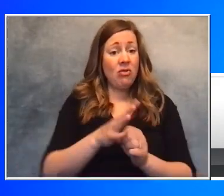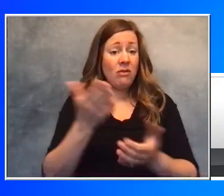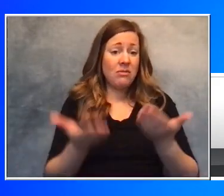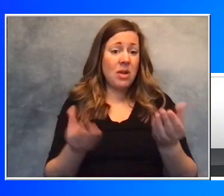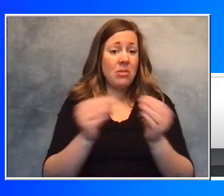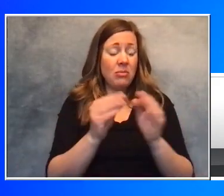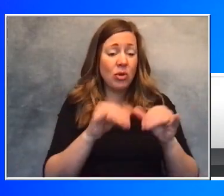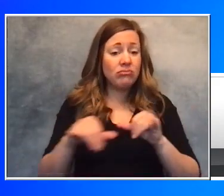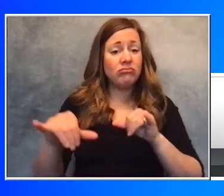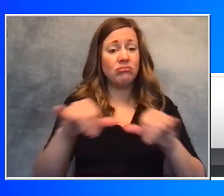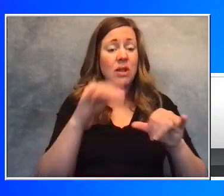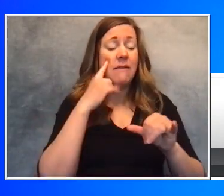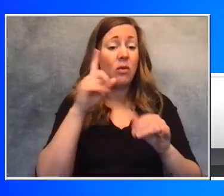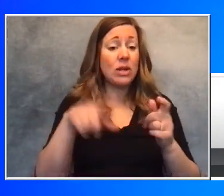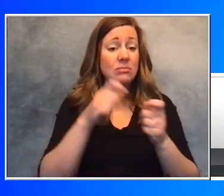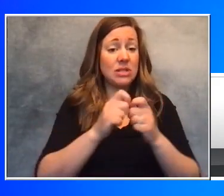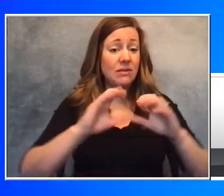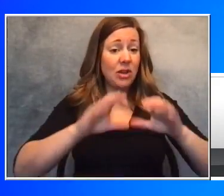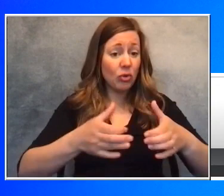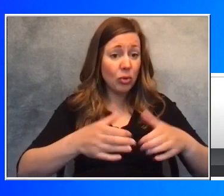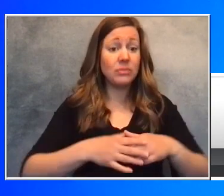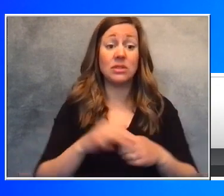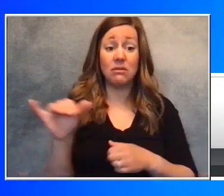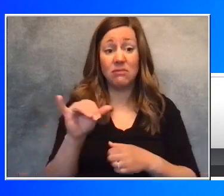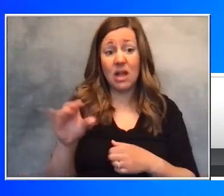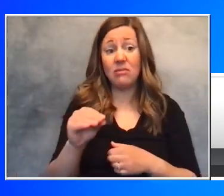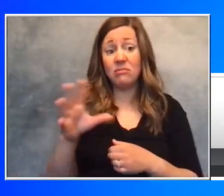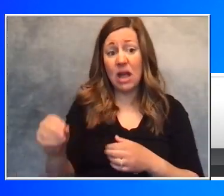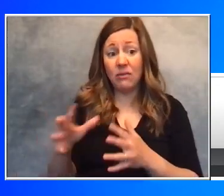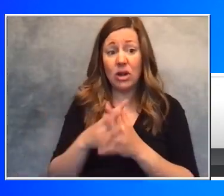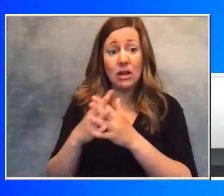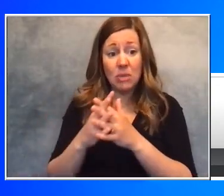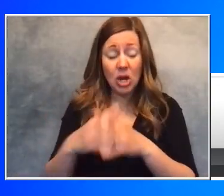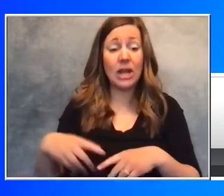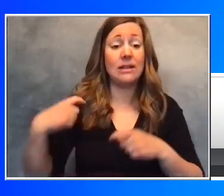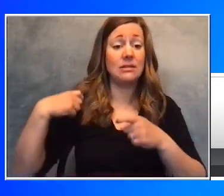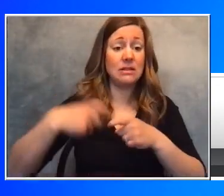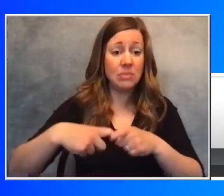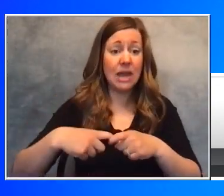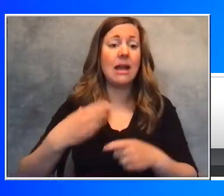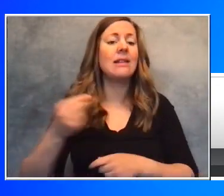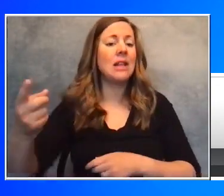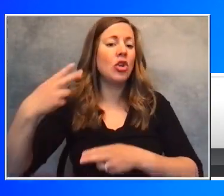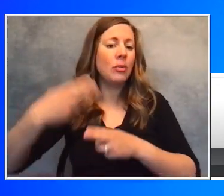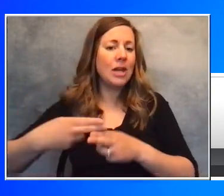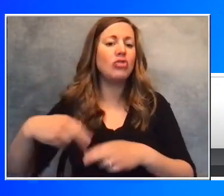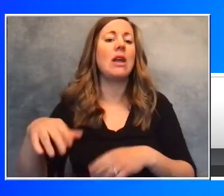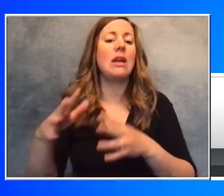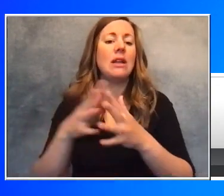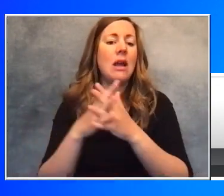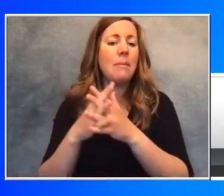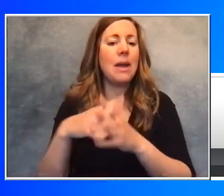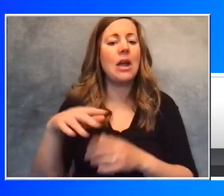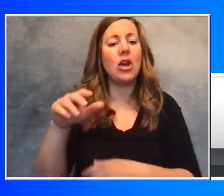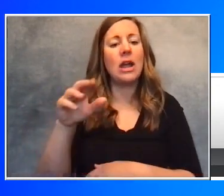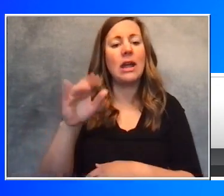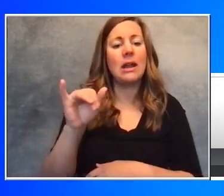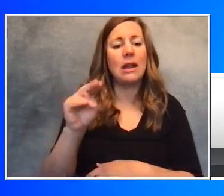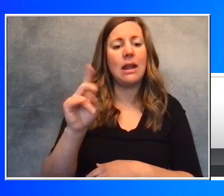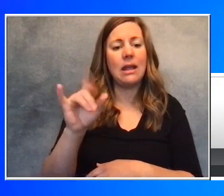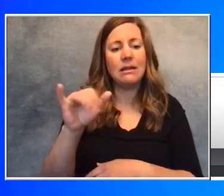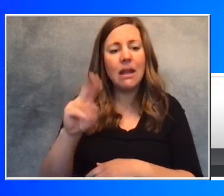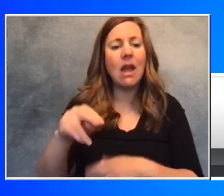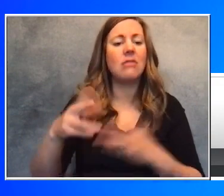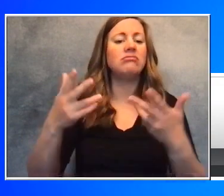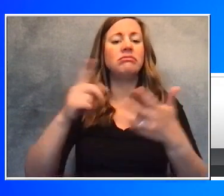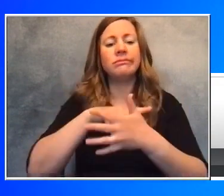in certain groups, such as African Americans, Hispanics, and you talked about the American Indian, perhaps Native Alaskan community. And so we